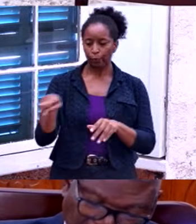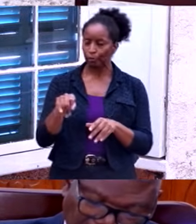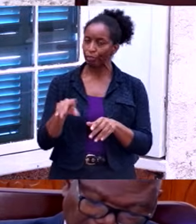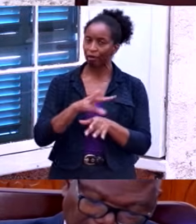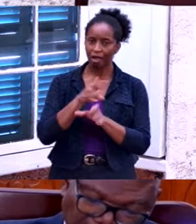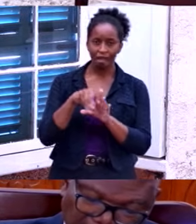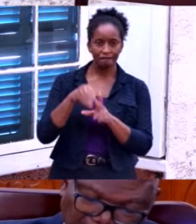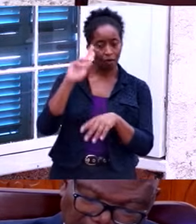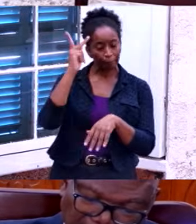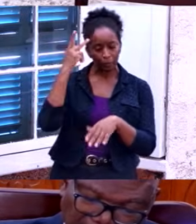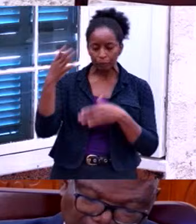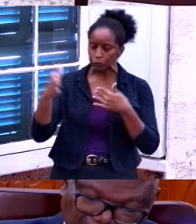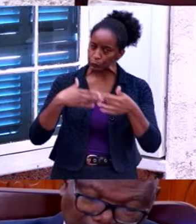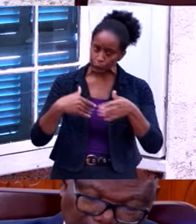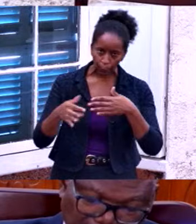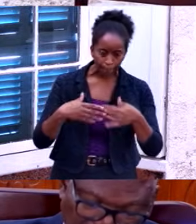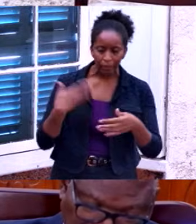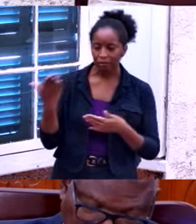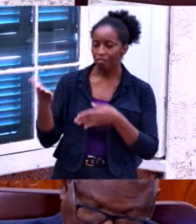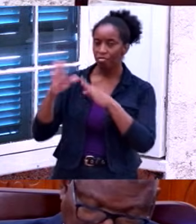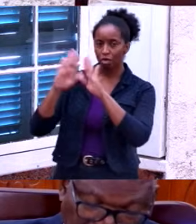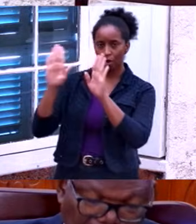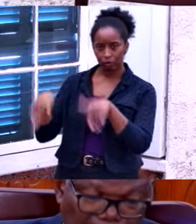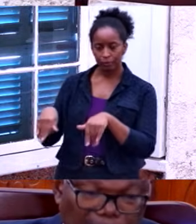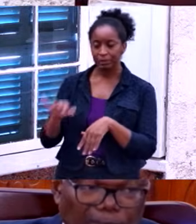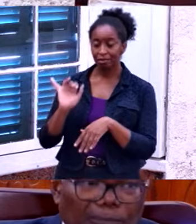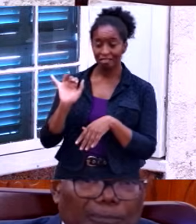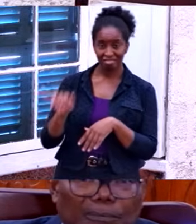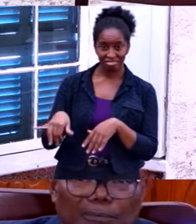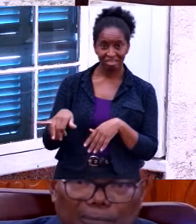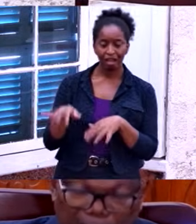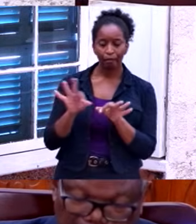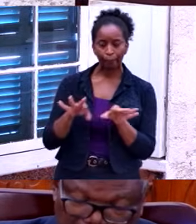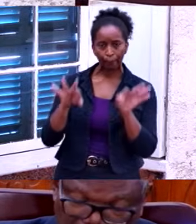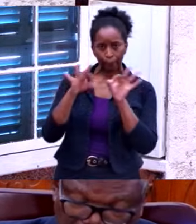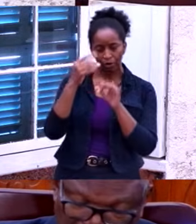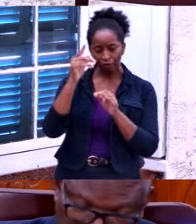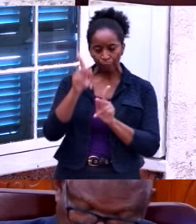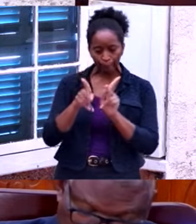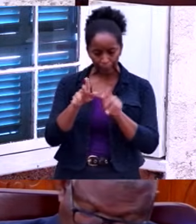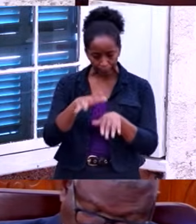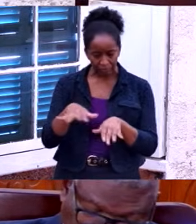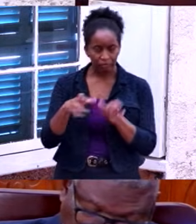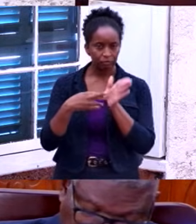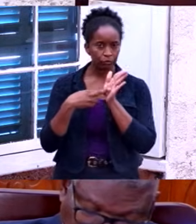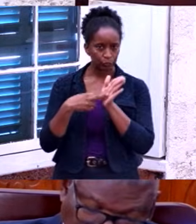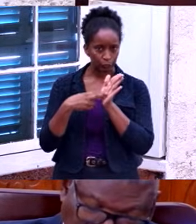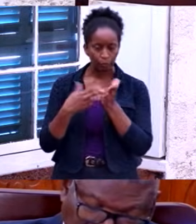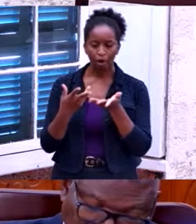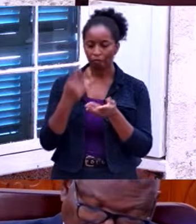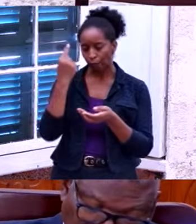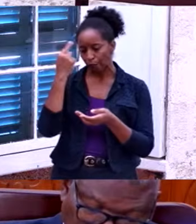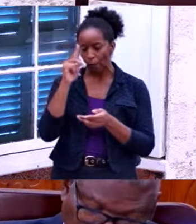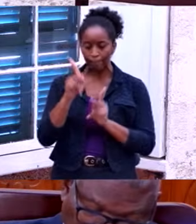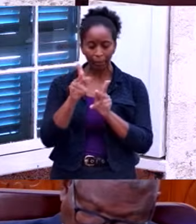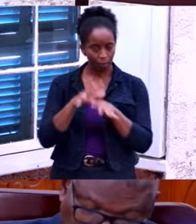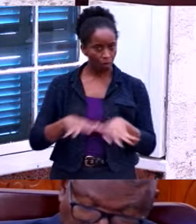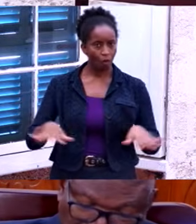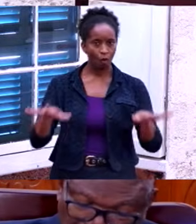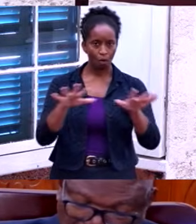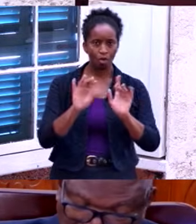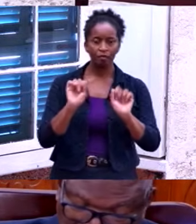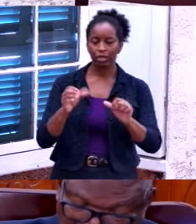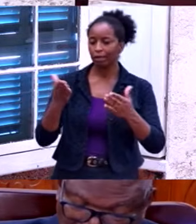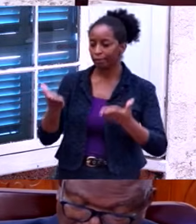it is a matter of constituency or national importance, and have it debated, have it litigated in